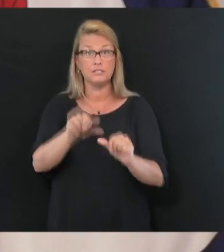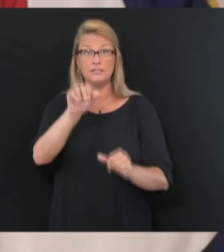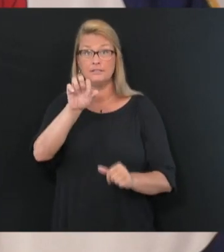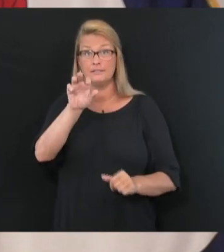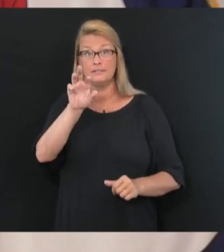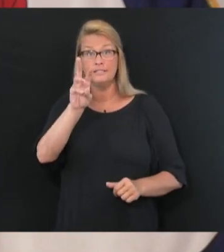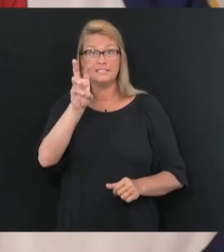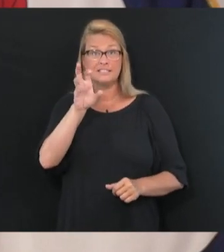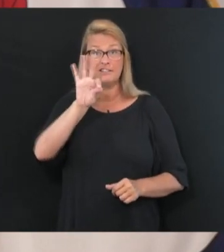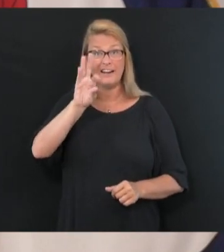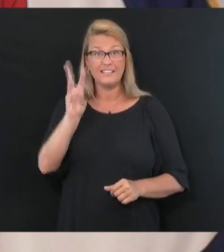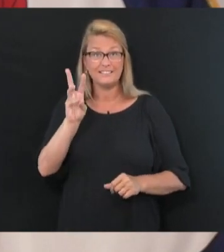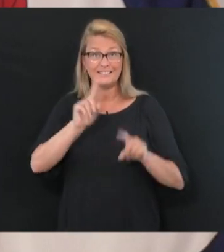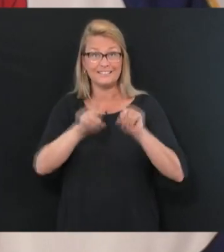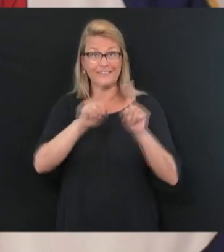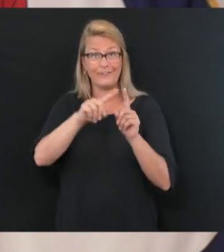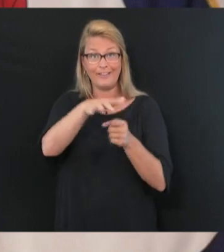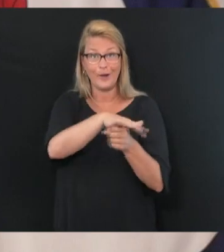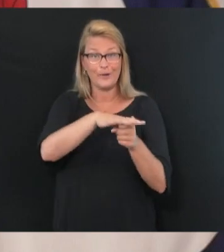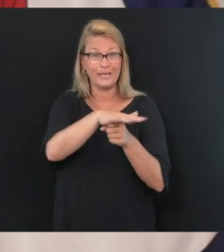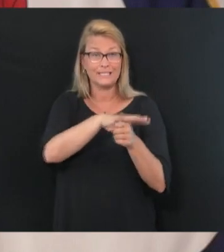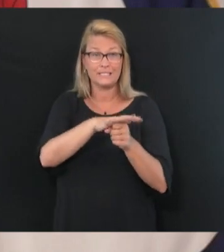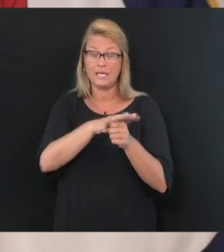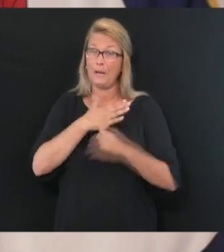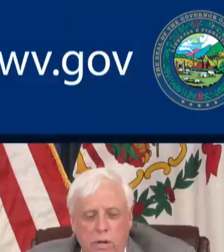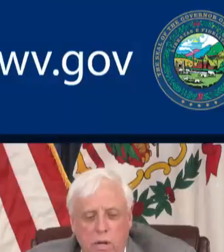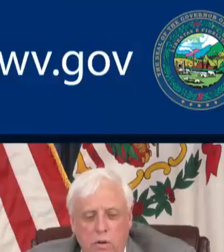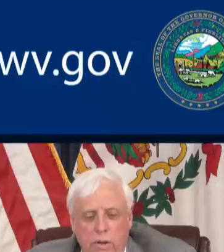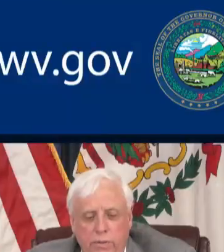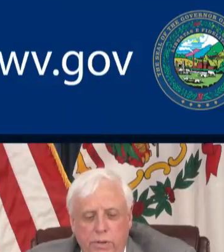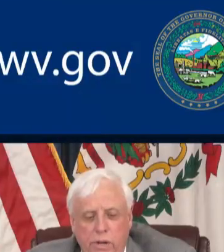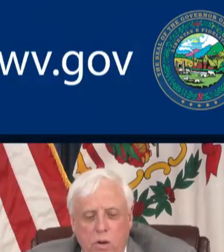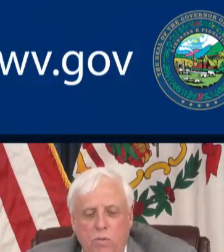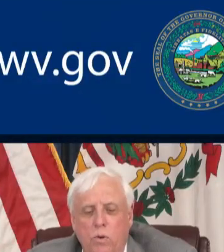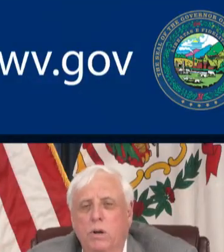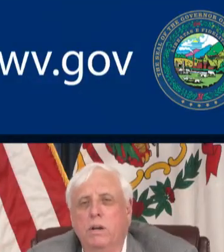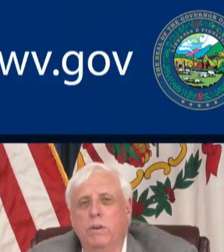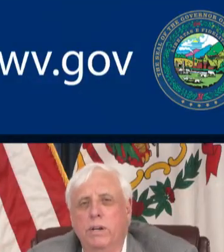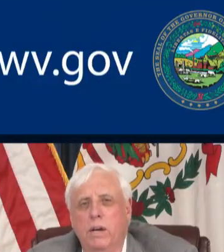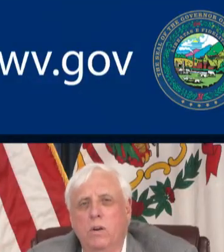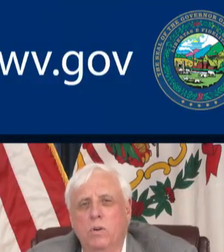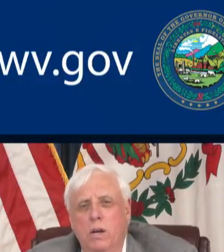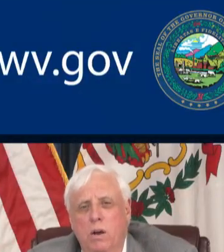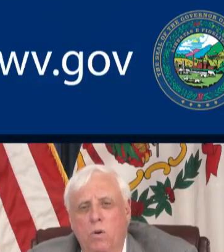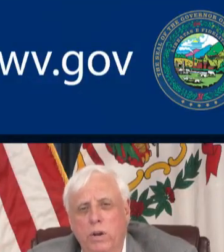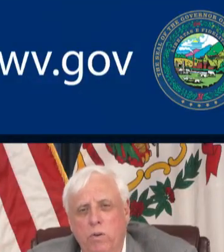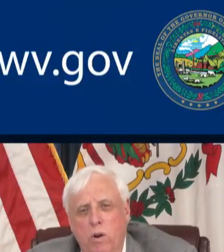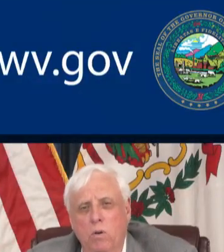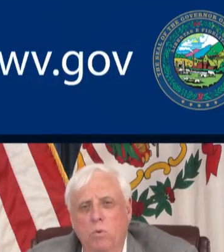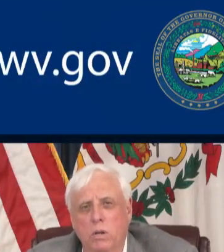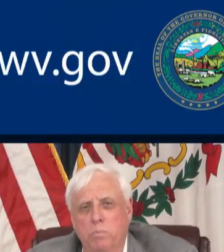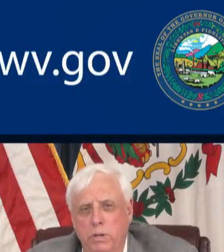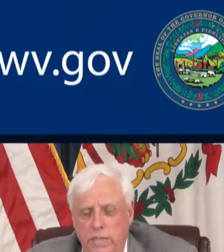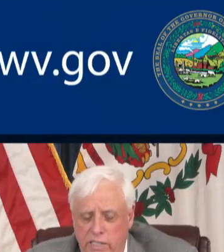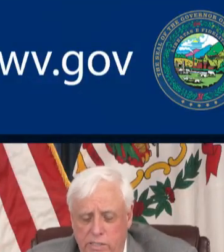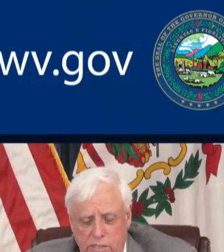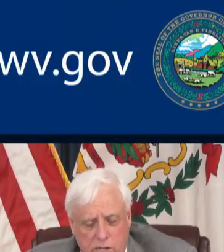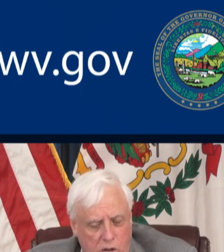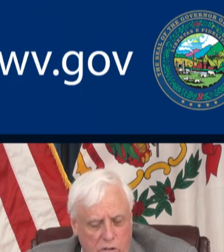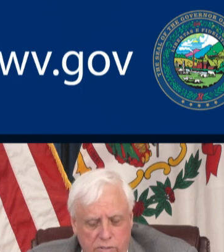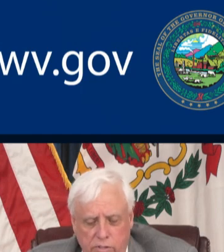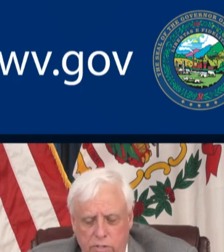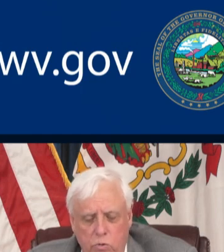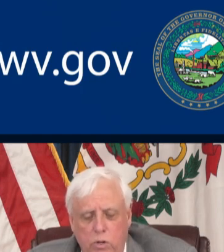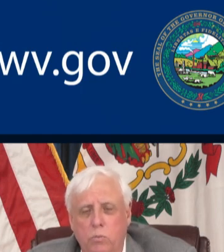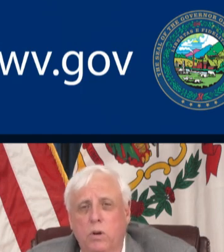I've told you about over and over and over. Please, we don't want a West Virginian going hungry. If you know of one, or or you are one, please just